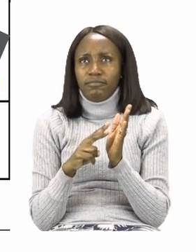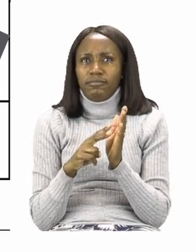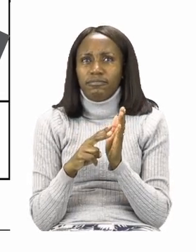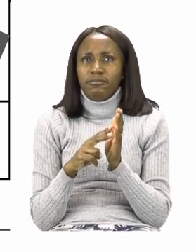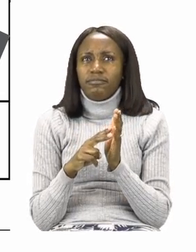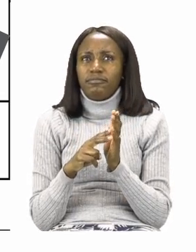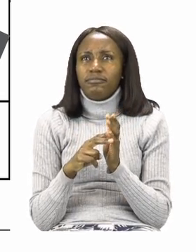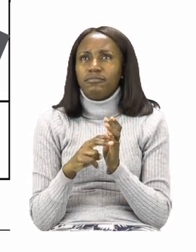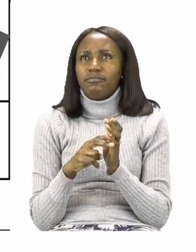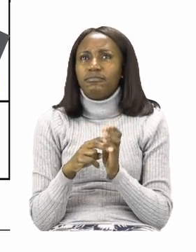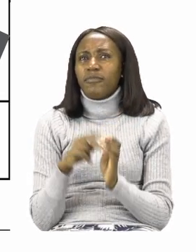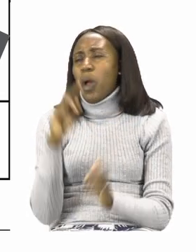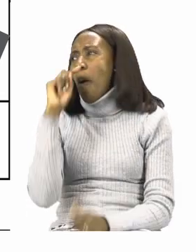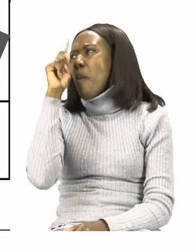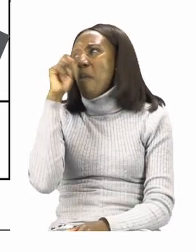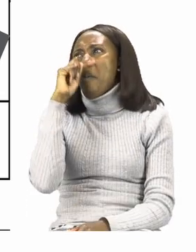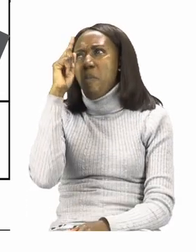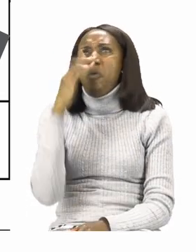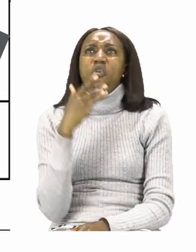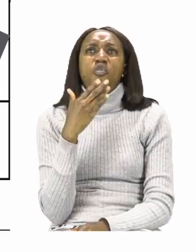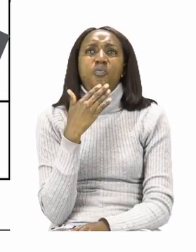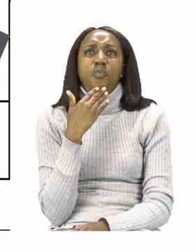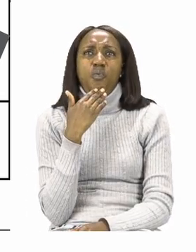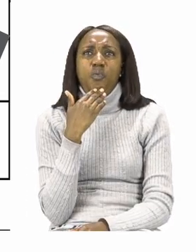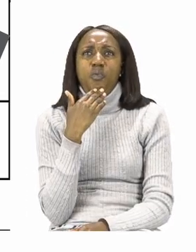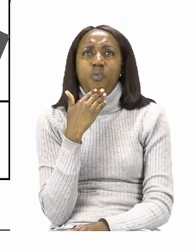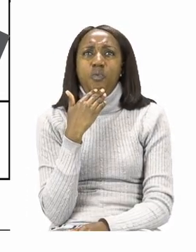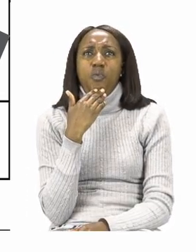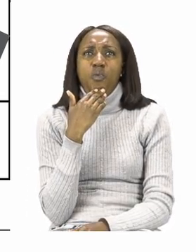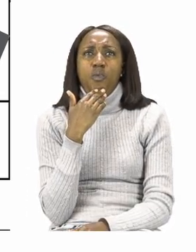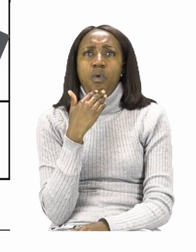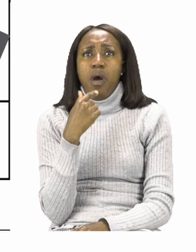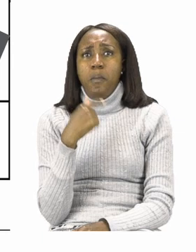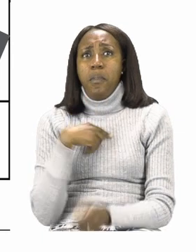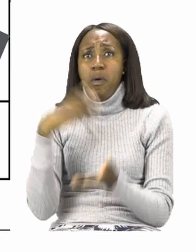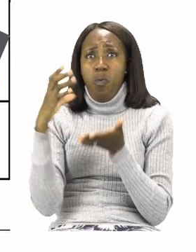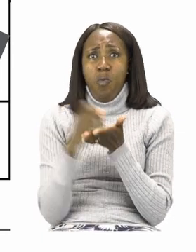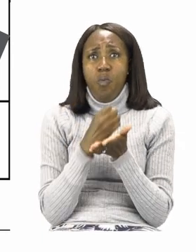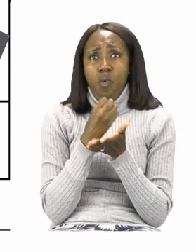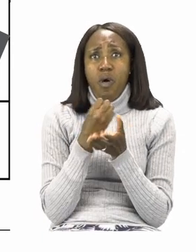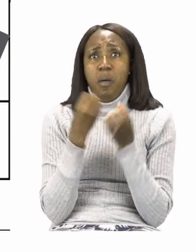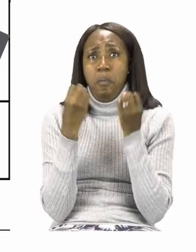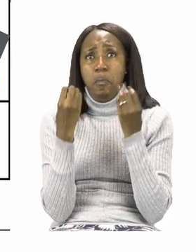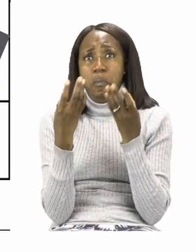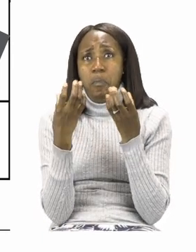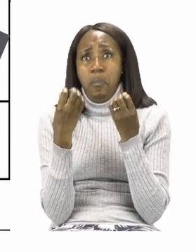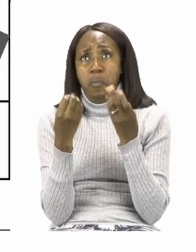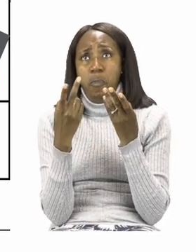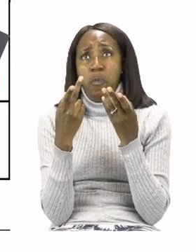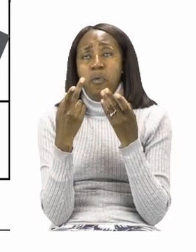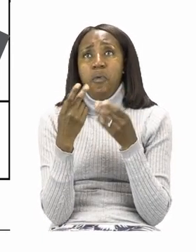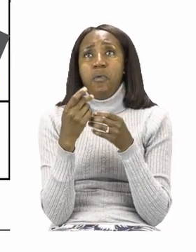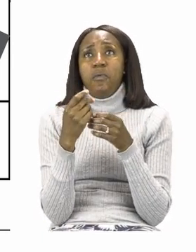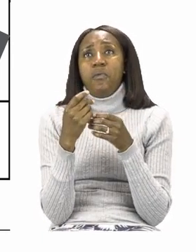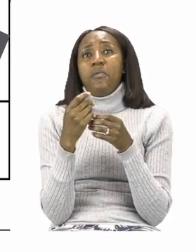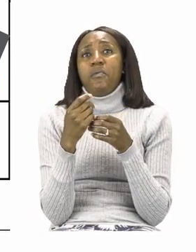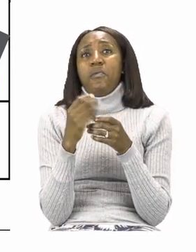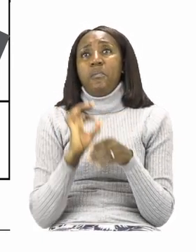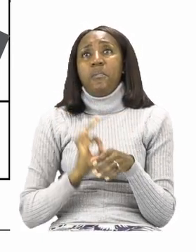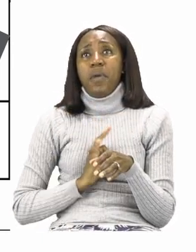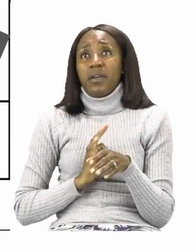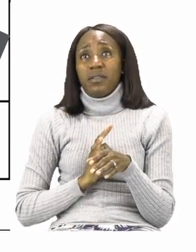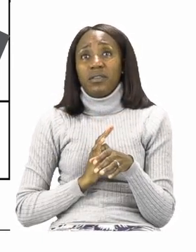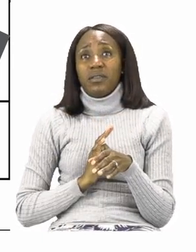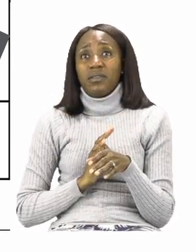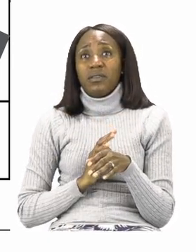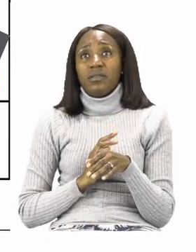says, who can boast, I won more medals than Pam? Who